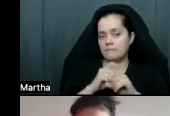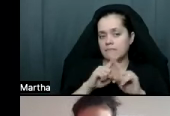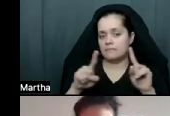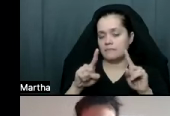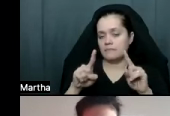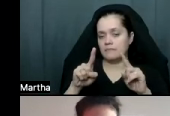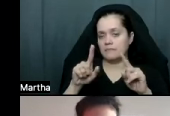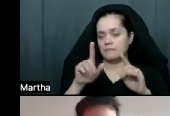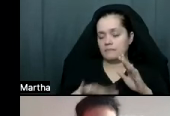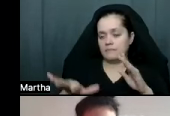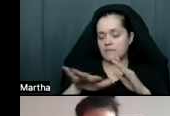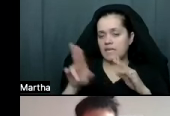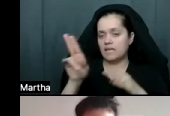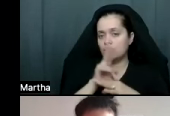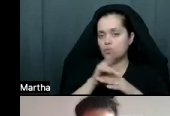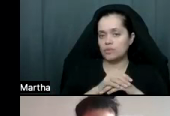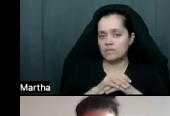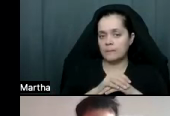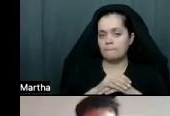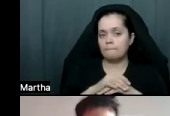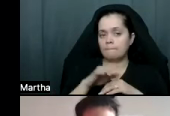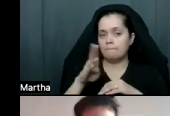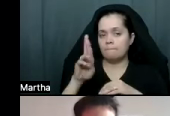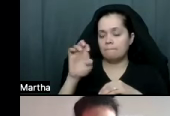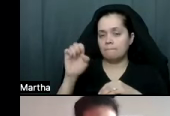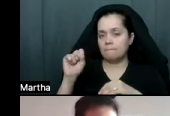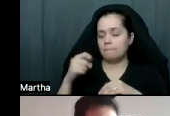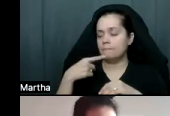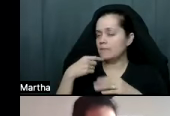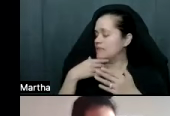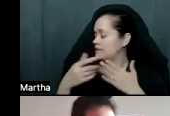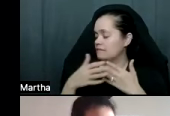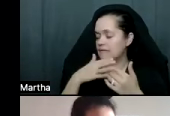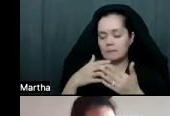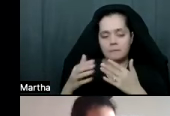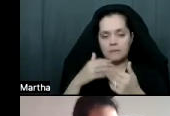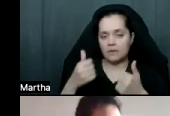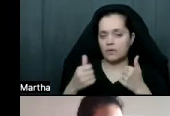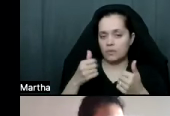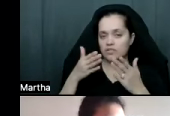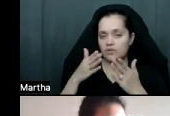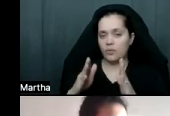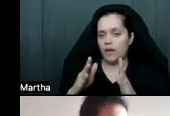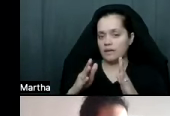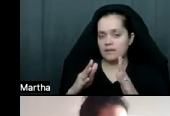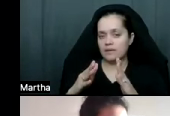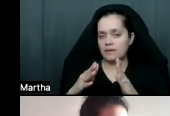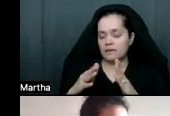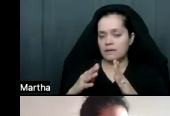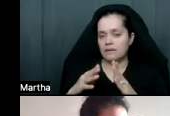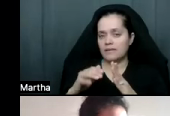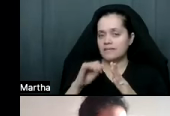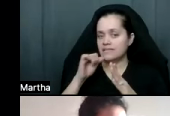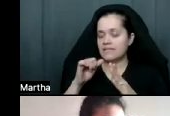land use. And Burgess says it doesn't really matter which direction you go. It's not